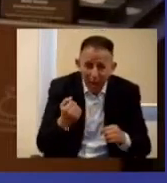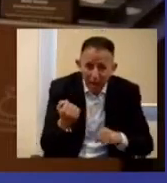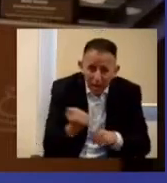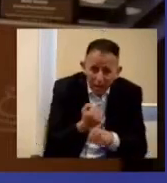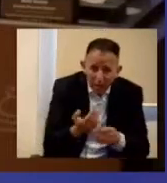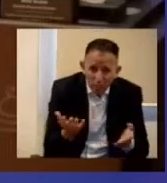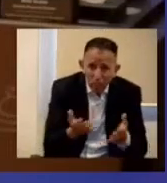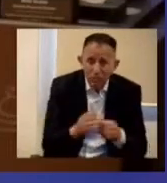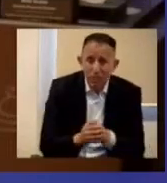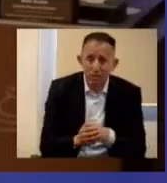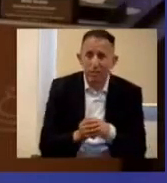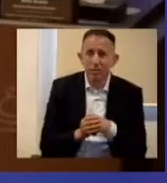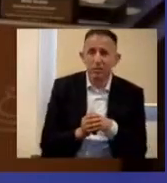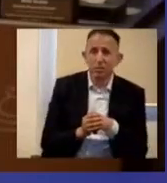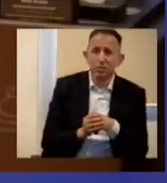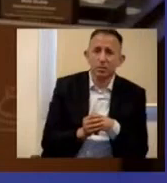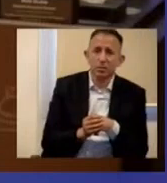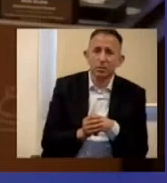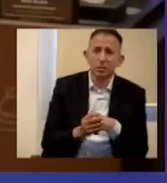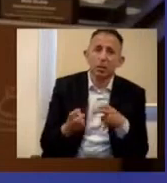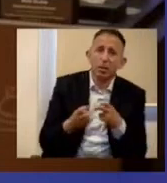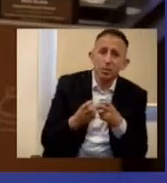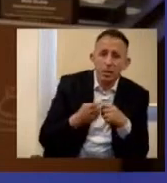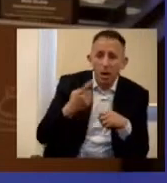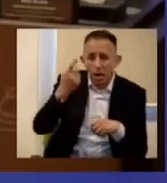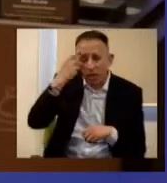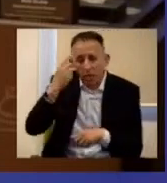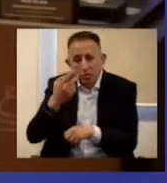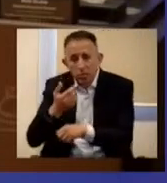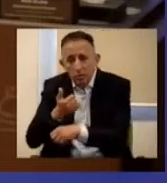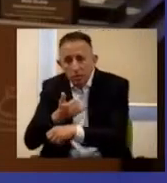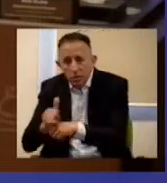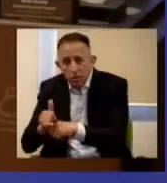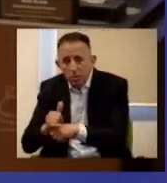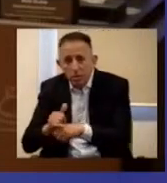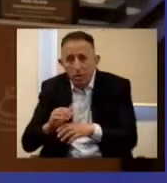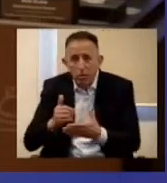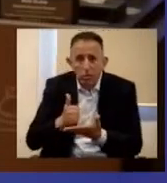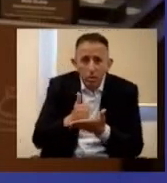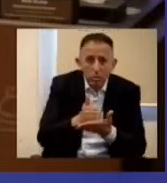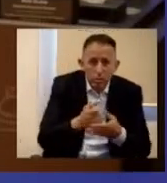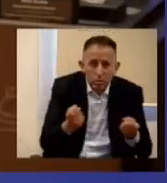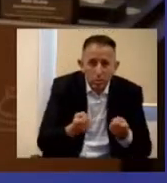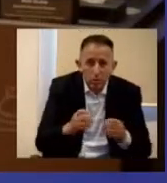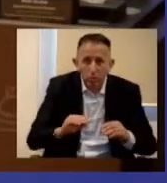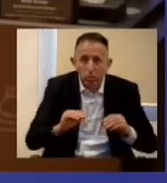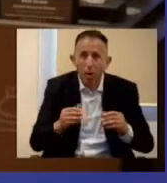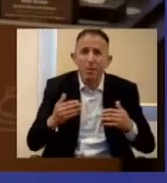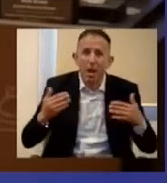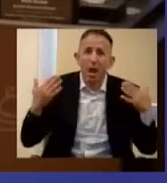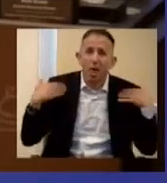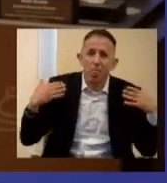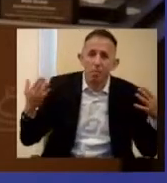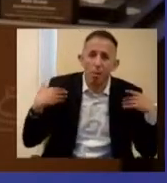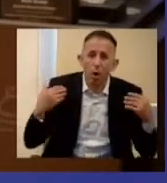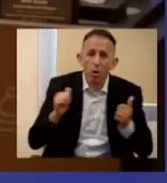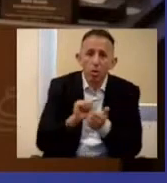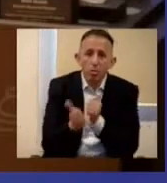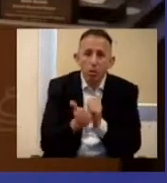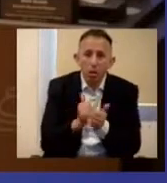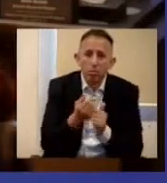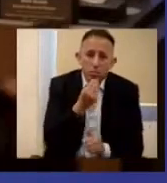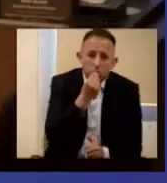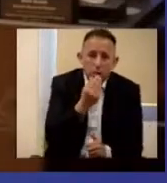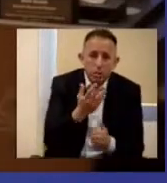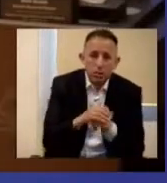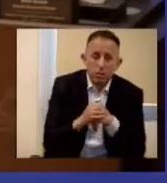higher or lower and so on, I'm happy with that. This is a way of continuously assessing me because I'm improving my practice